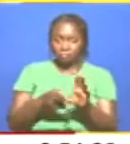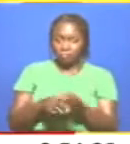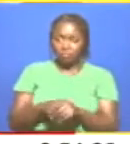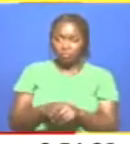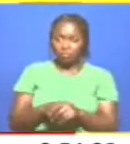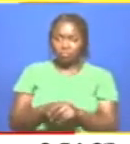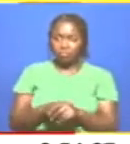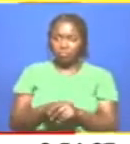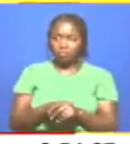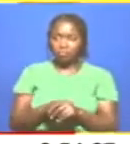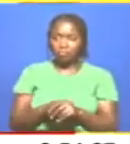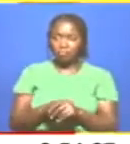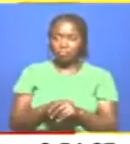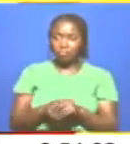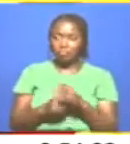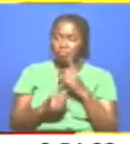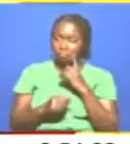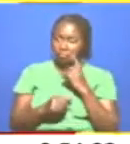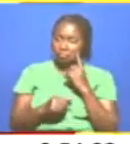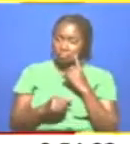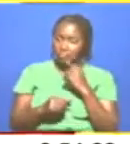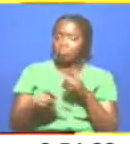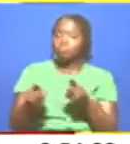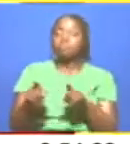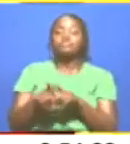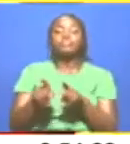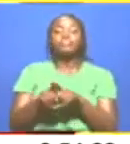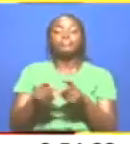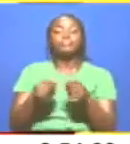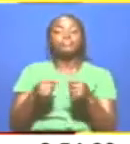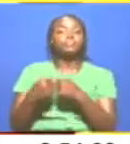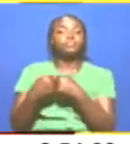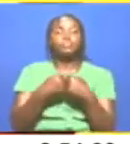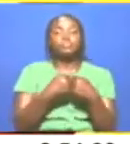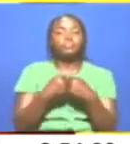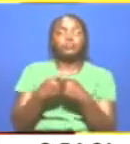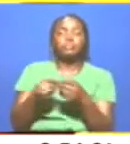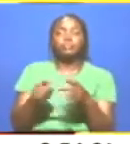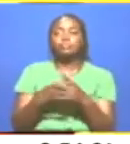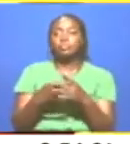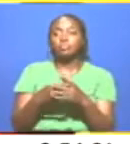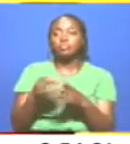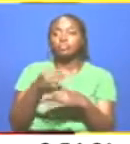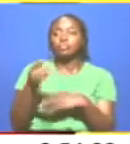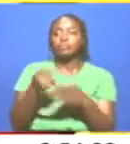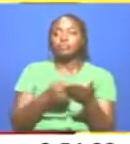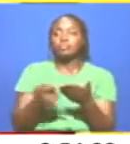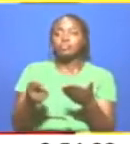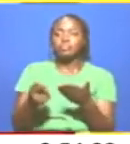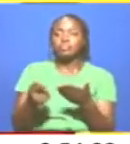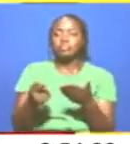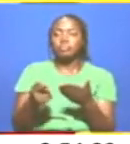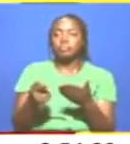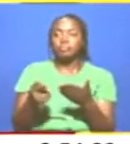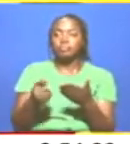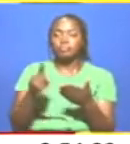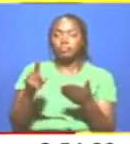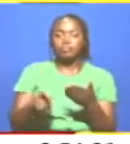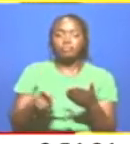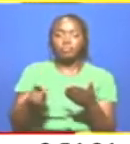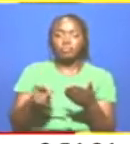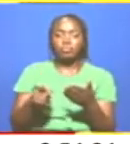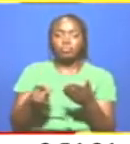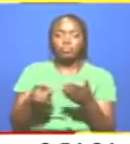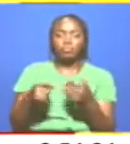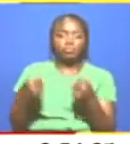Going forward, I think even in the league, as we are looking forward to starting of the league next week, we need to have such kind of tournaments,